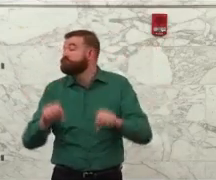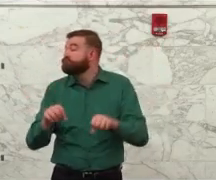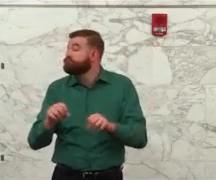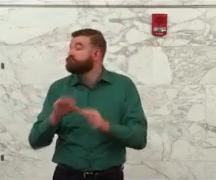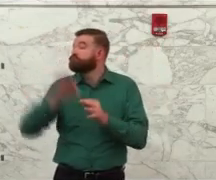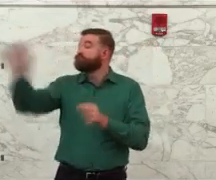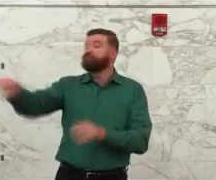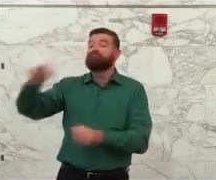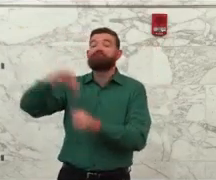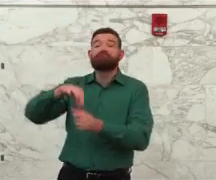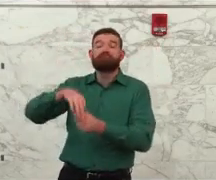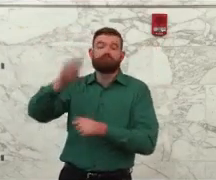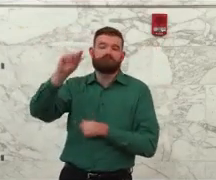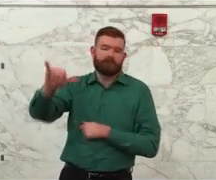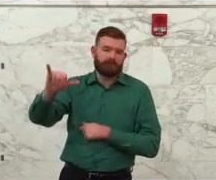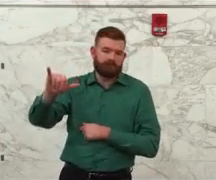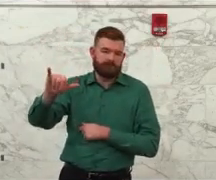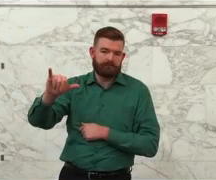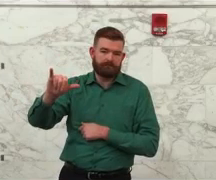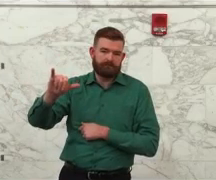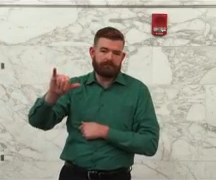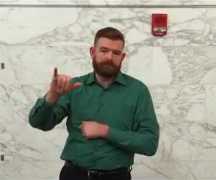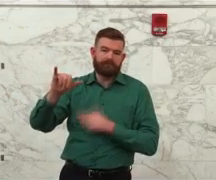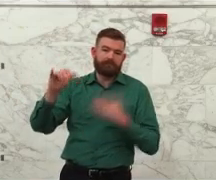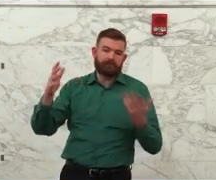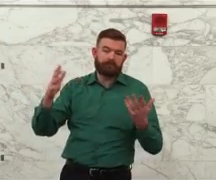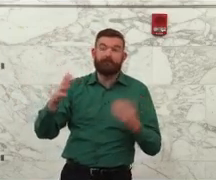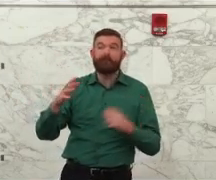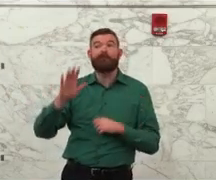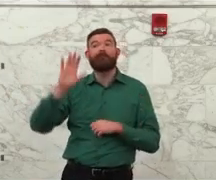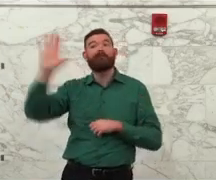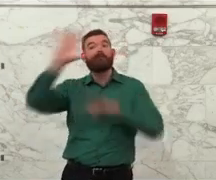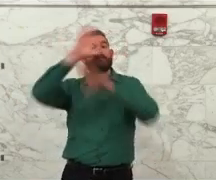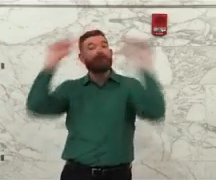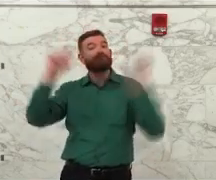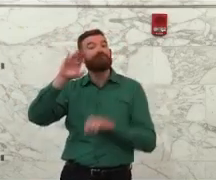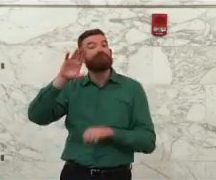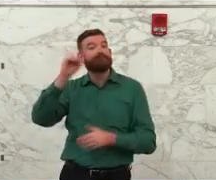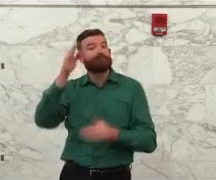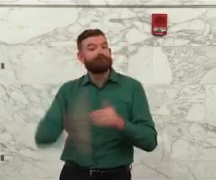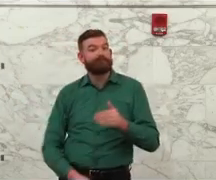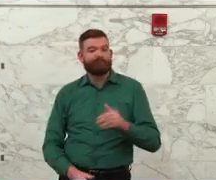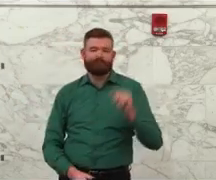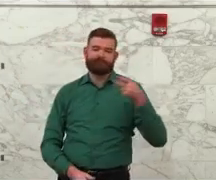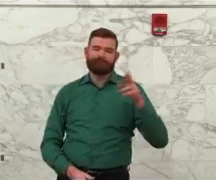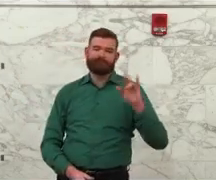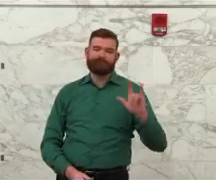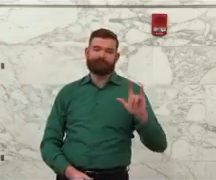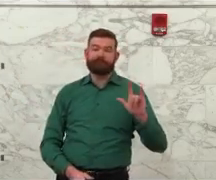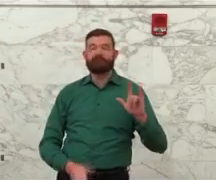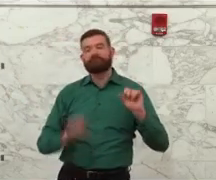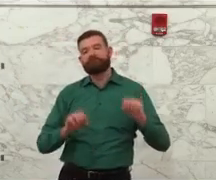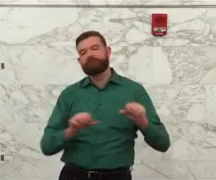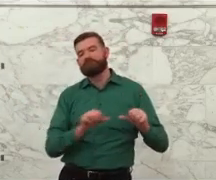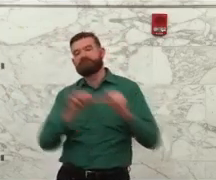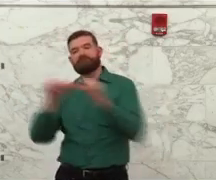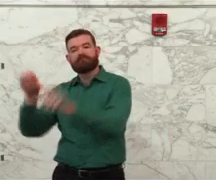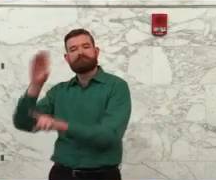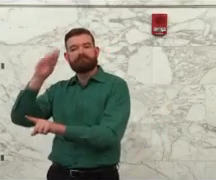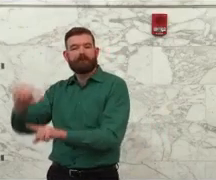extend the terms. Otherwise, nobody would be in the seats. I assume that's the answer, but we'll come back to you for that. Why?